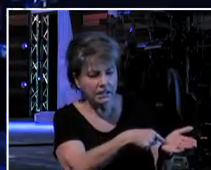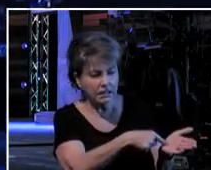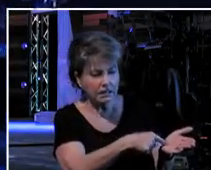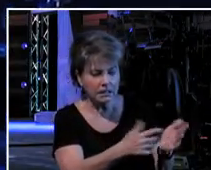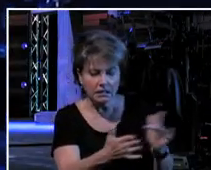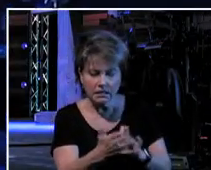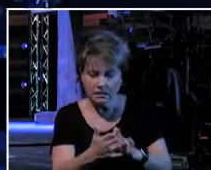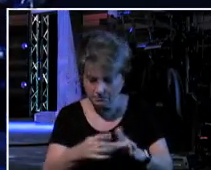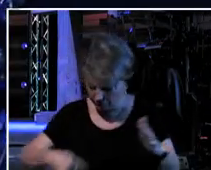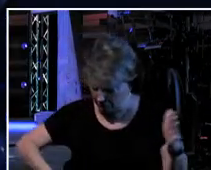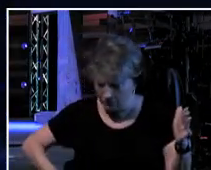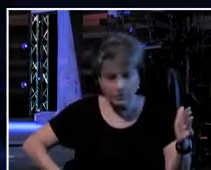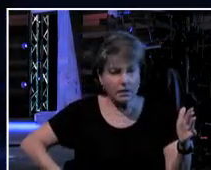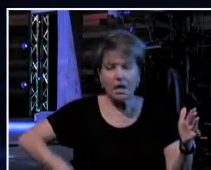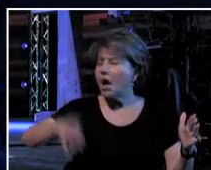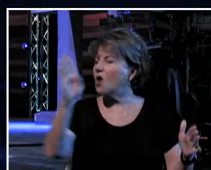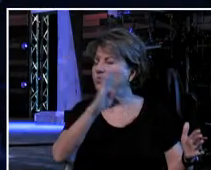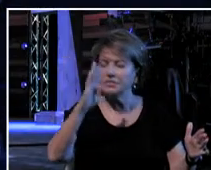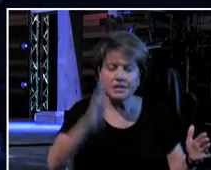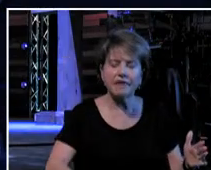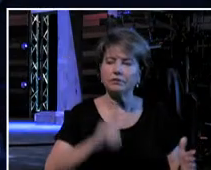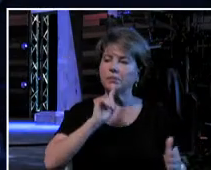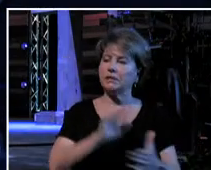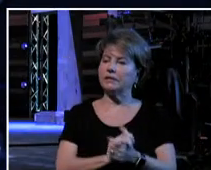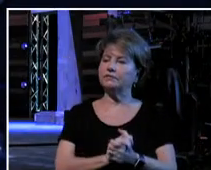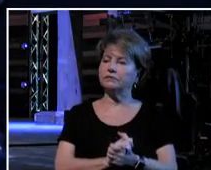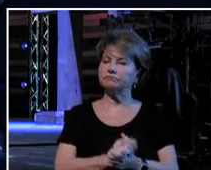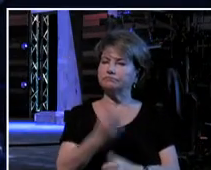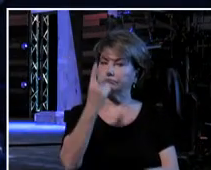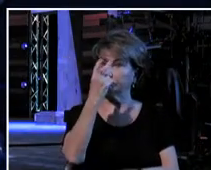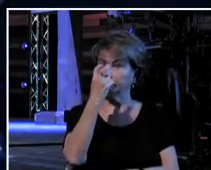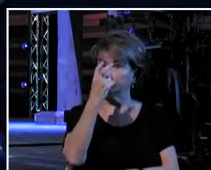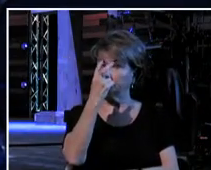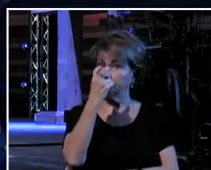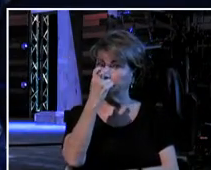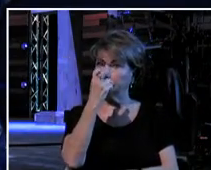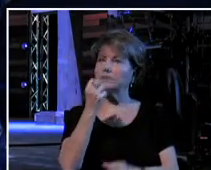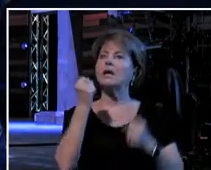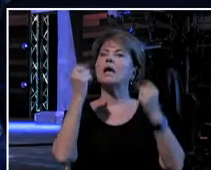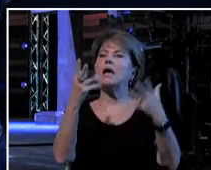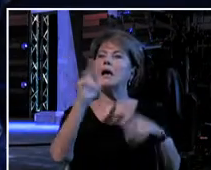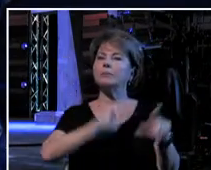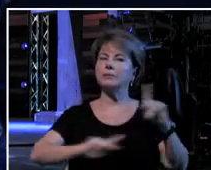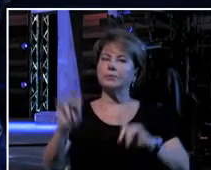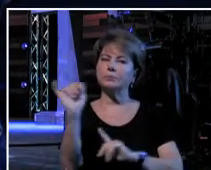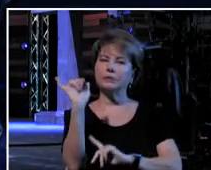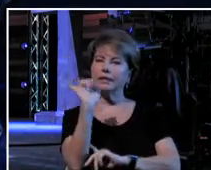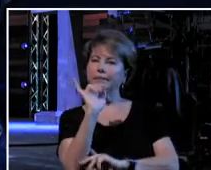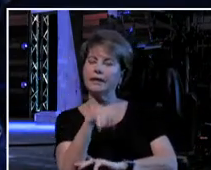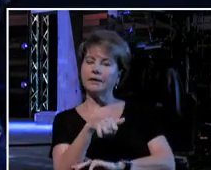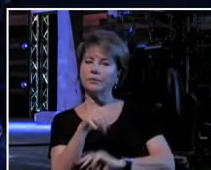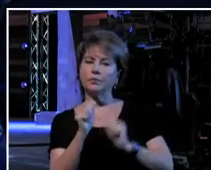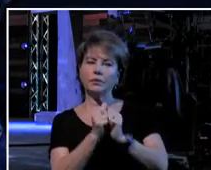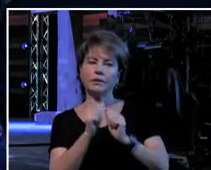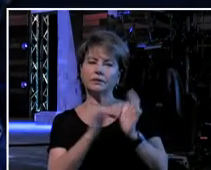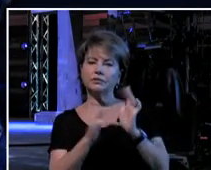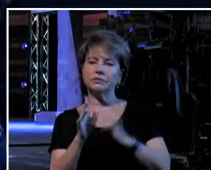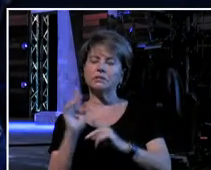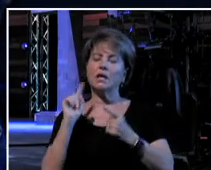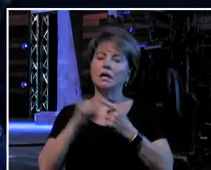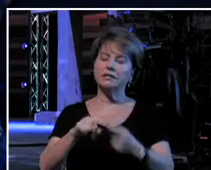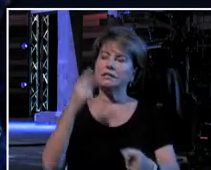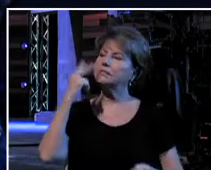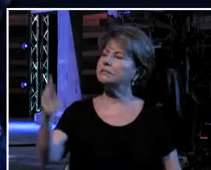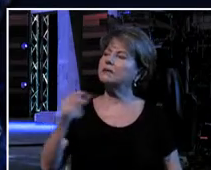his side, I will never believe. See that? How many of us are like this with Jesus? Until I see it, I'm not going to believe